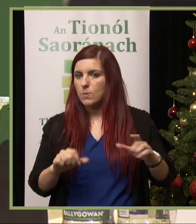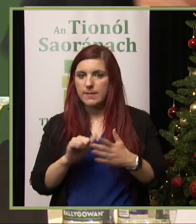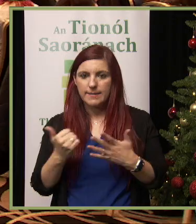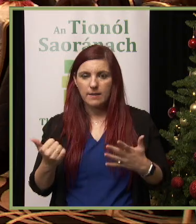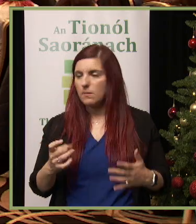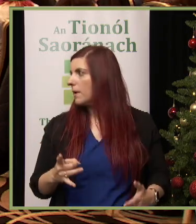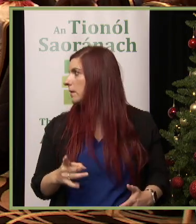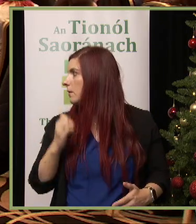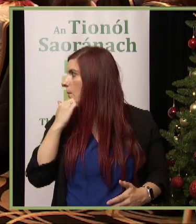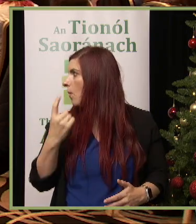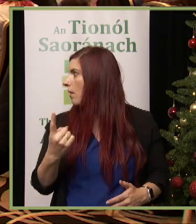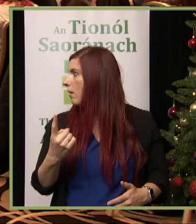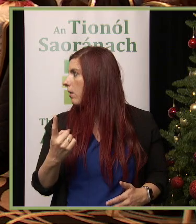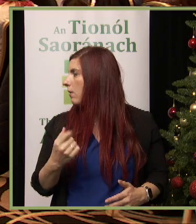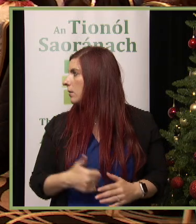Okay, number 1.